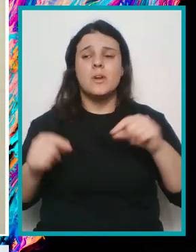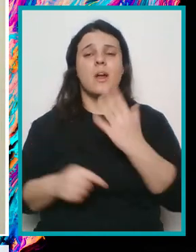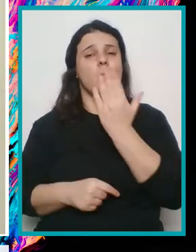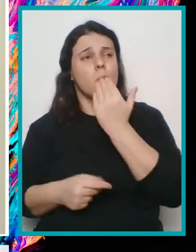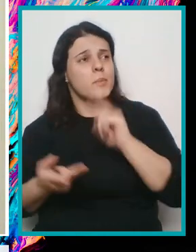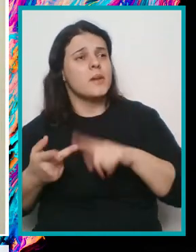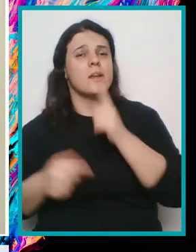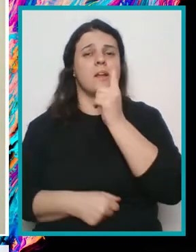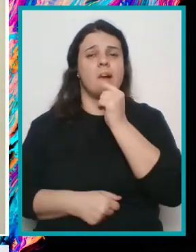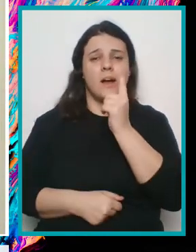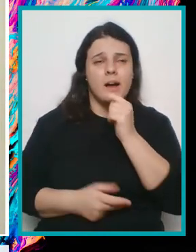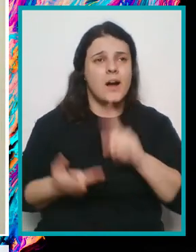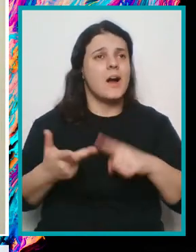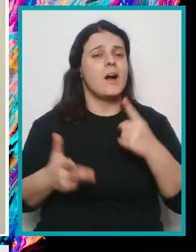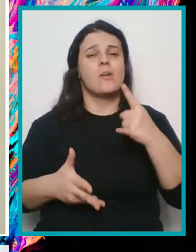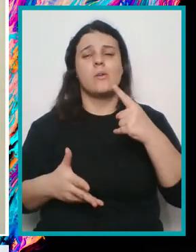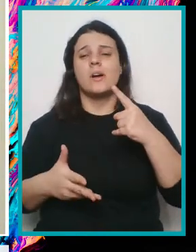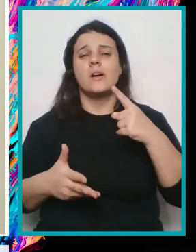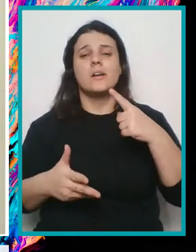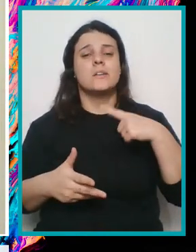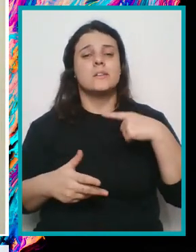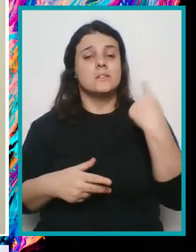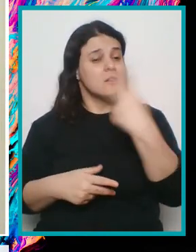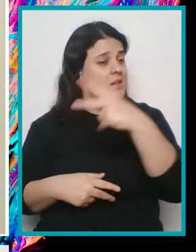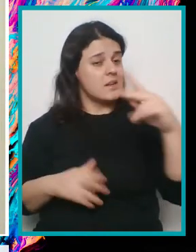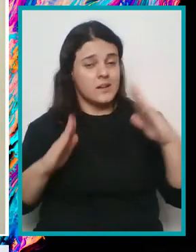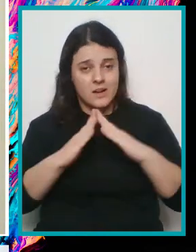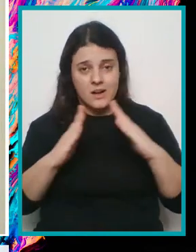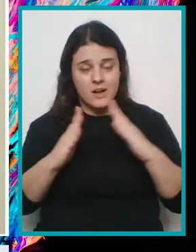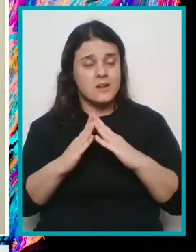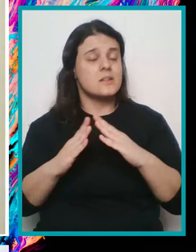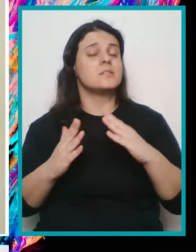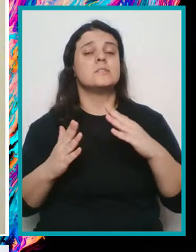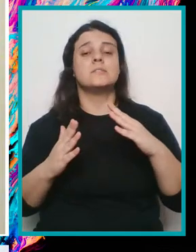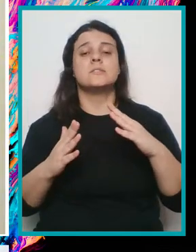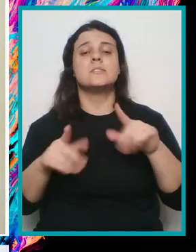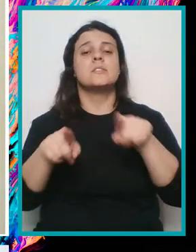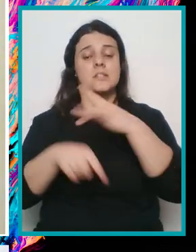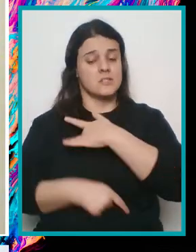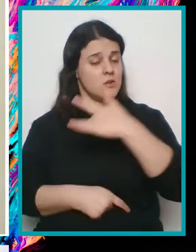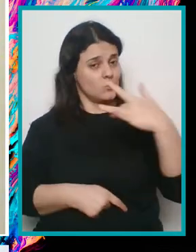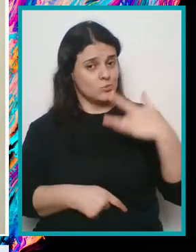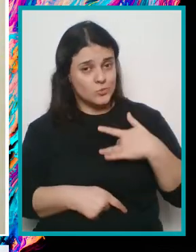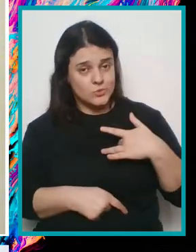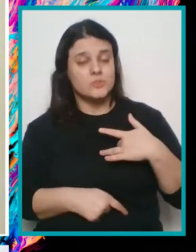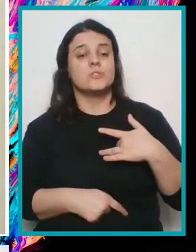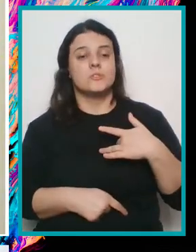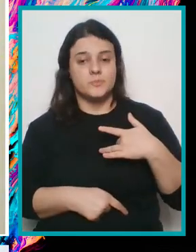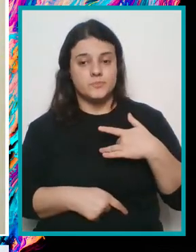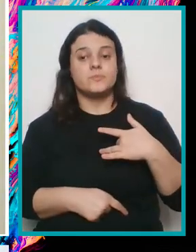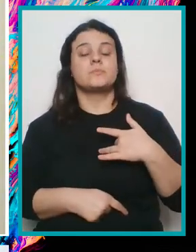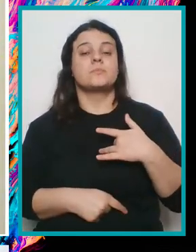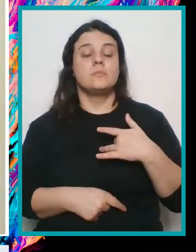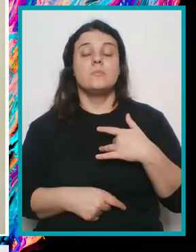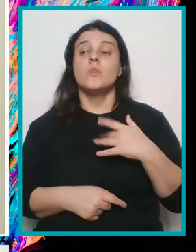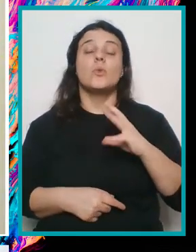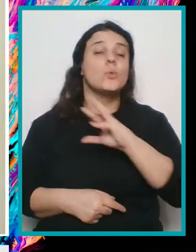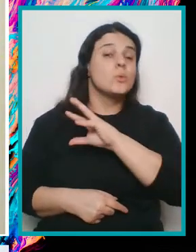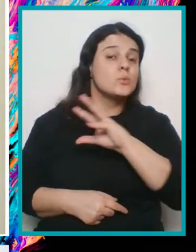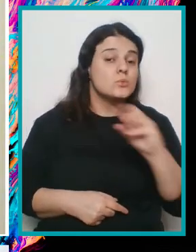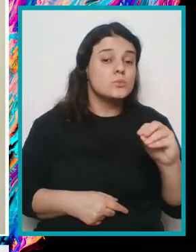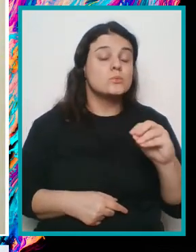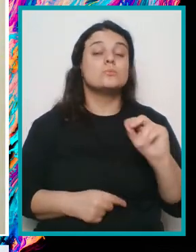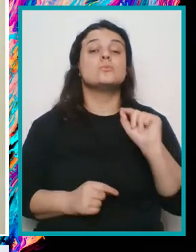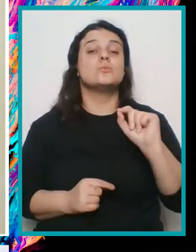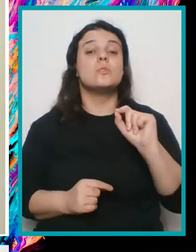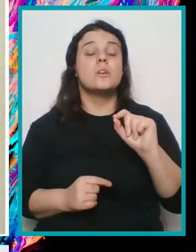their homelands to look for something better, only to survive on the streets and having to beg for food